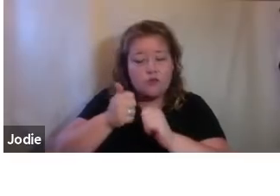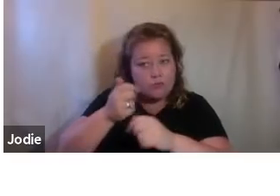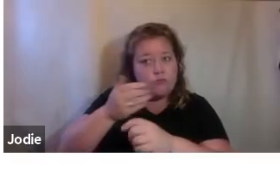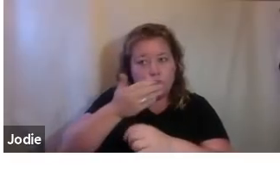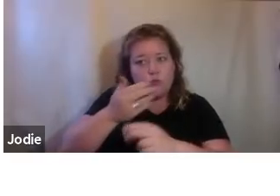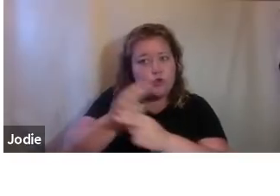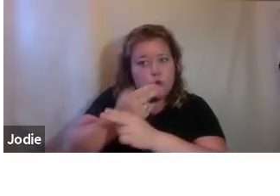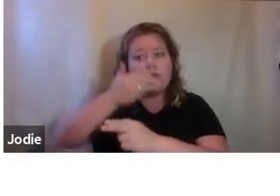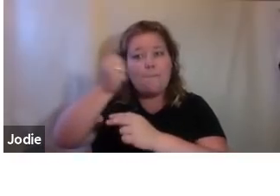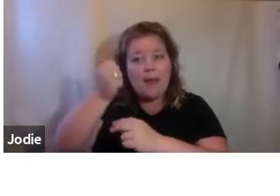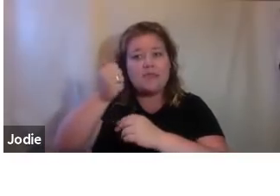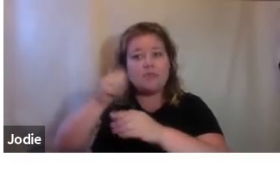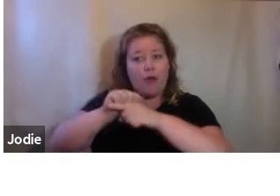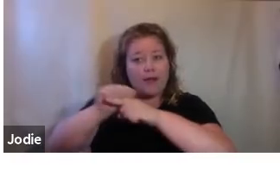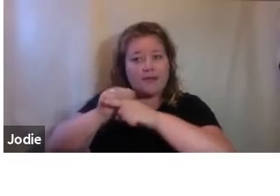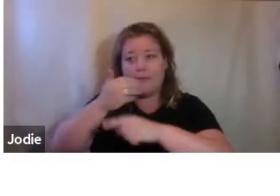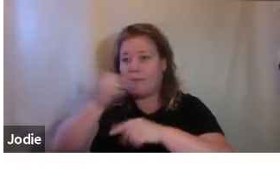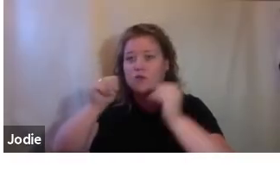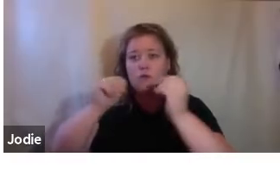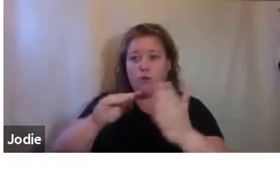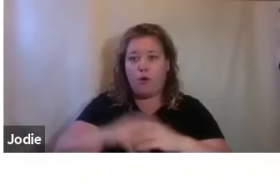those changes and a reason for why.